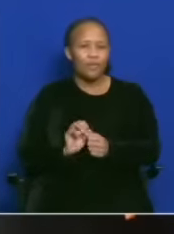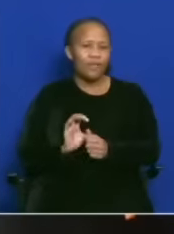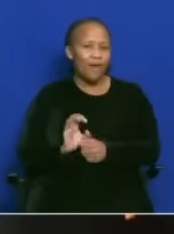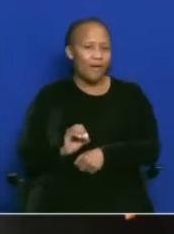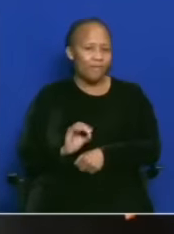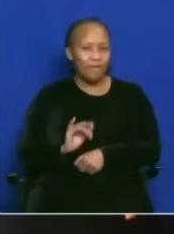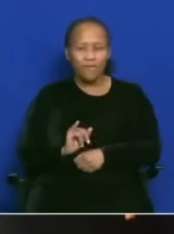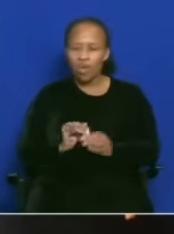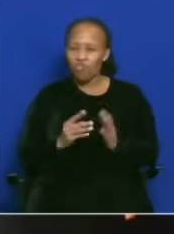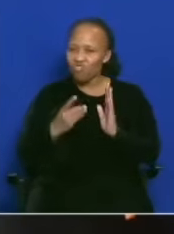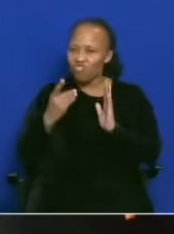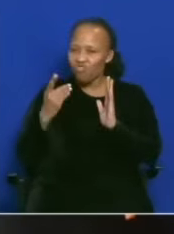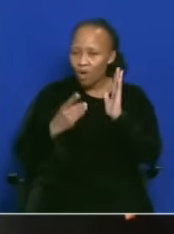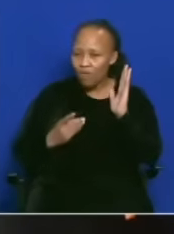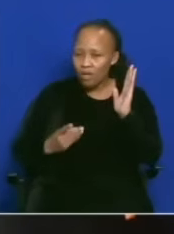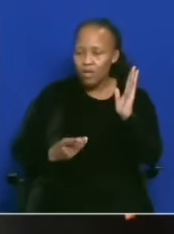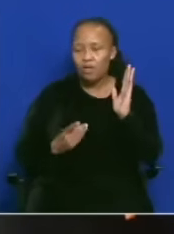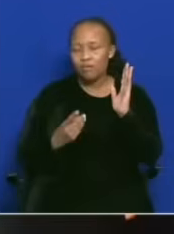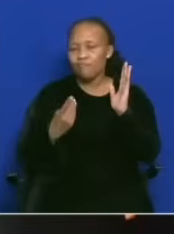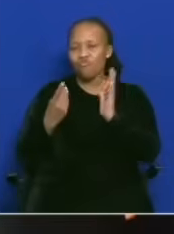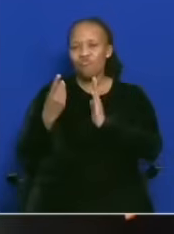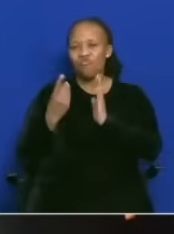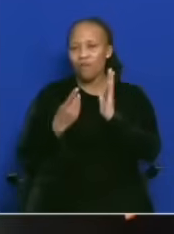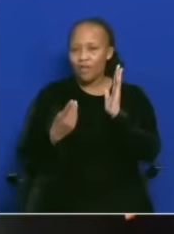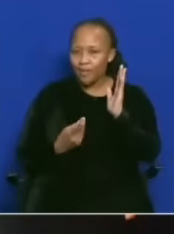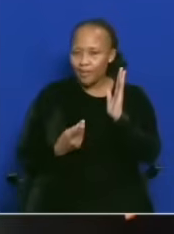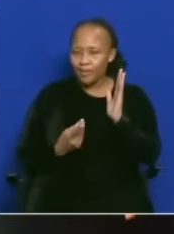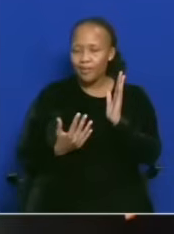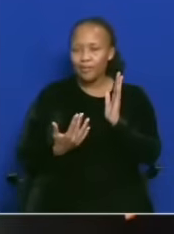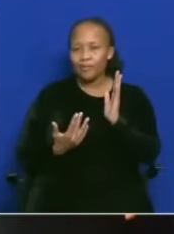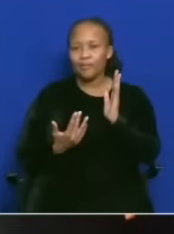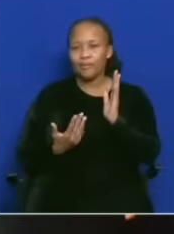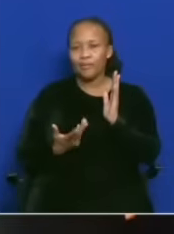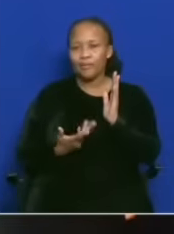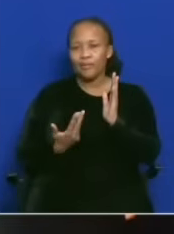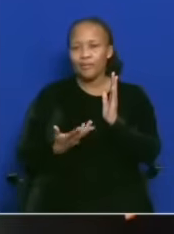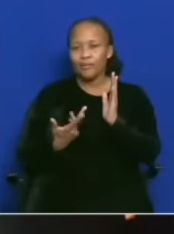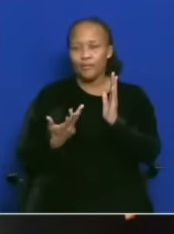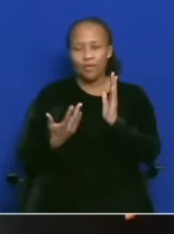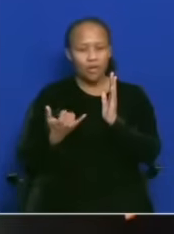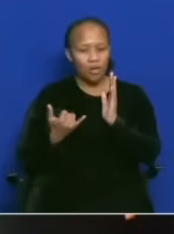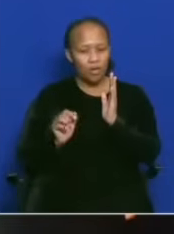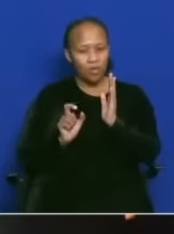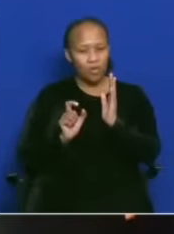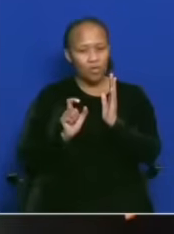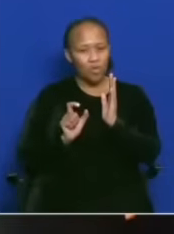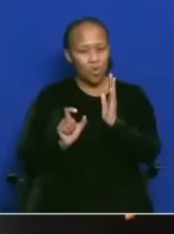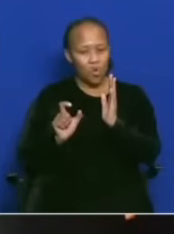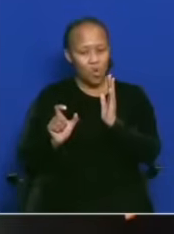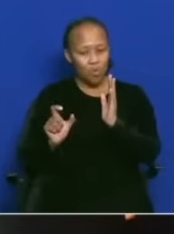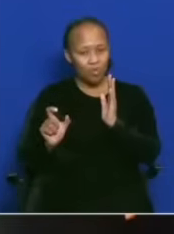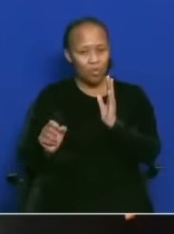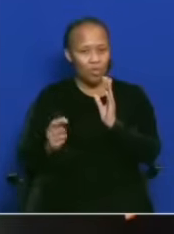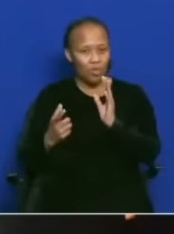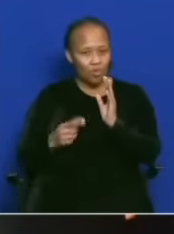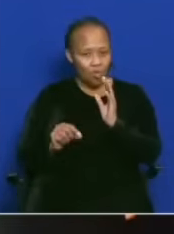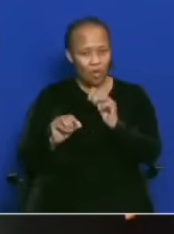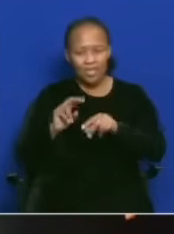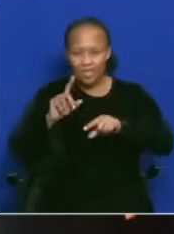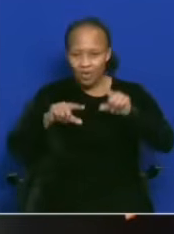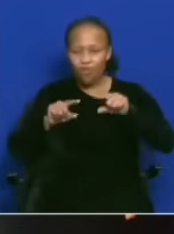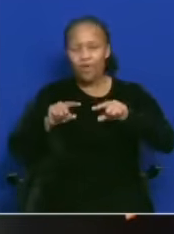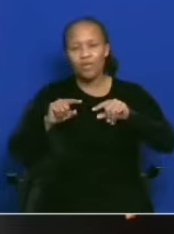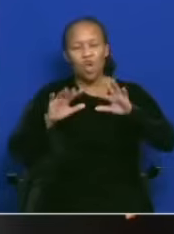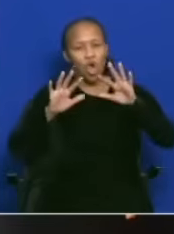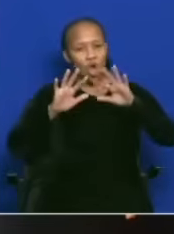drafting notes, so aspects where the terms are either highlighted or in a different color. And if I could